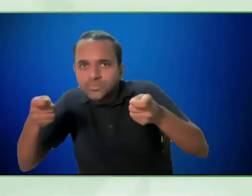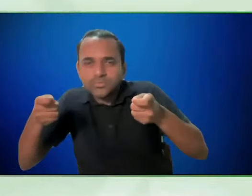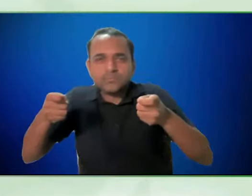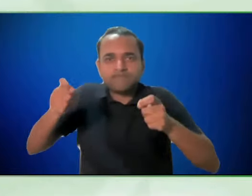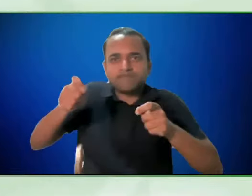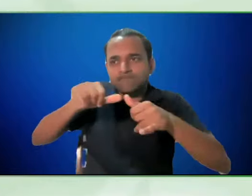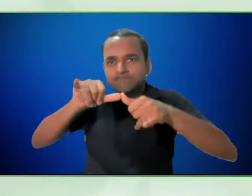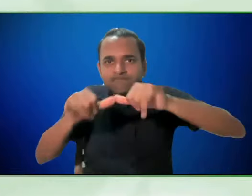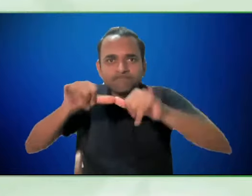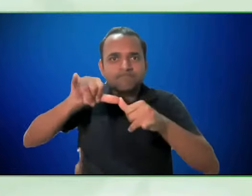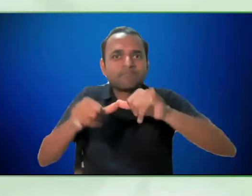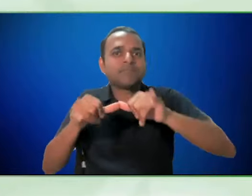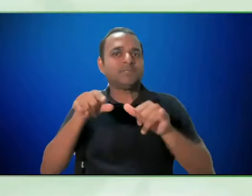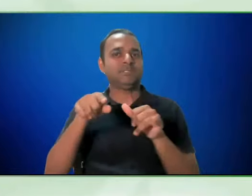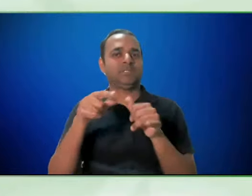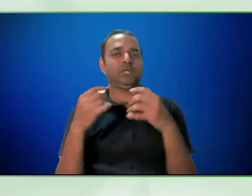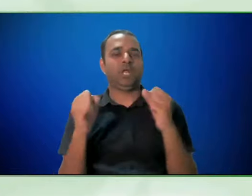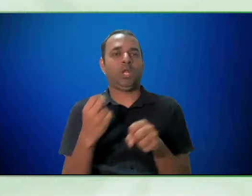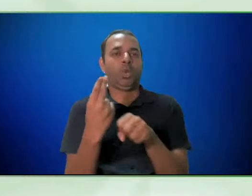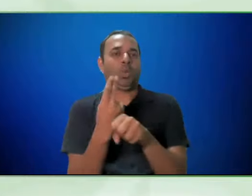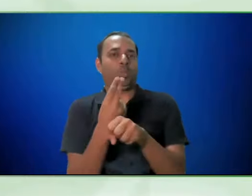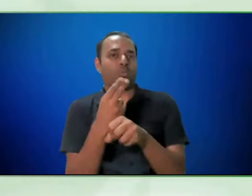try to, we have that